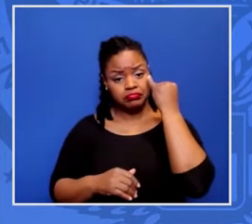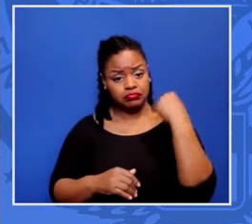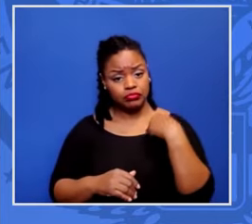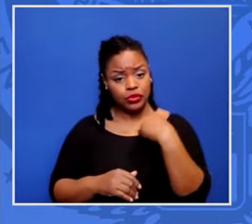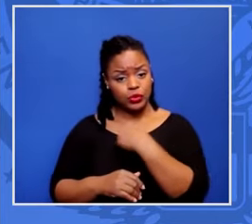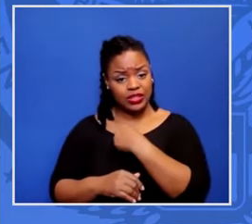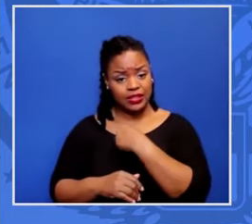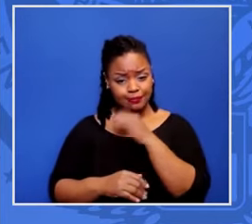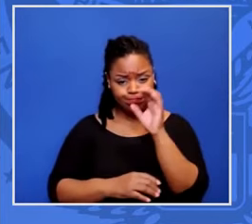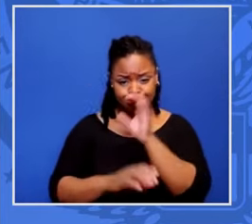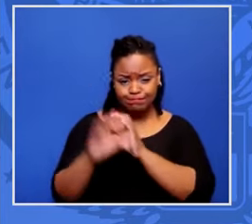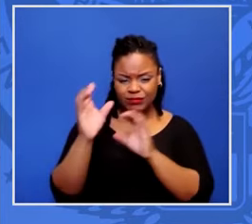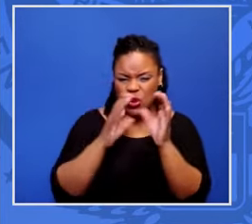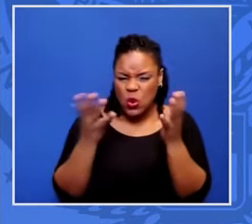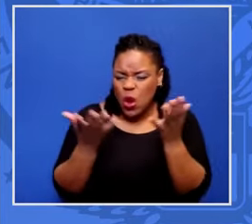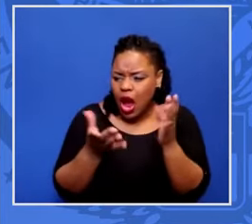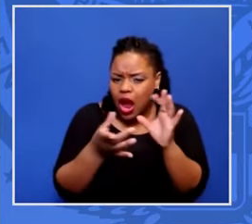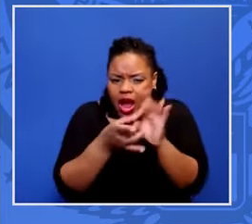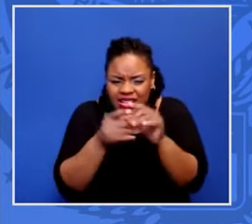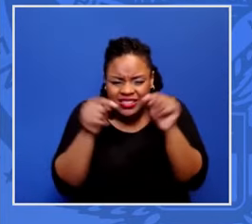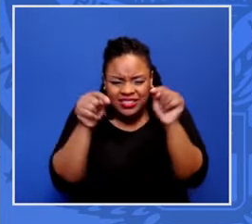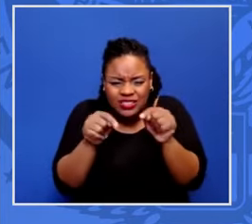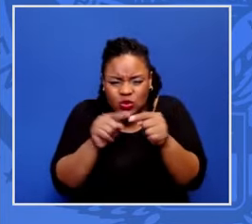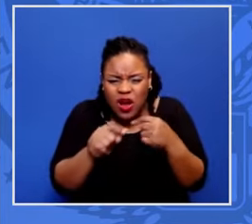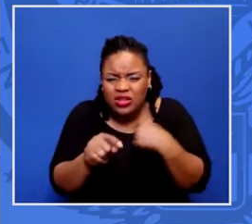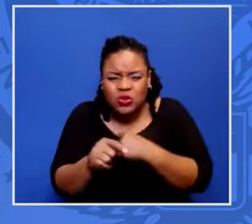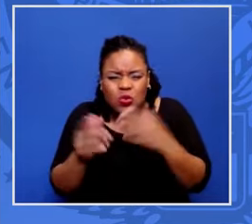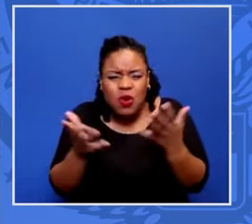they're tough, they can get through hardship,